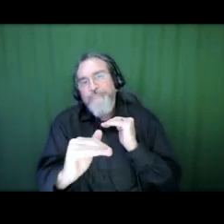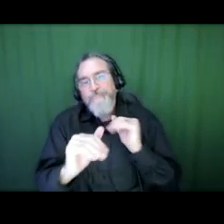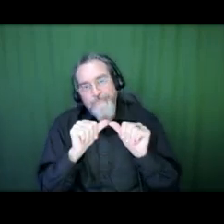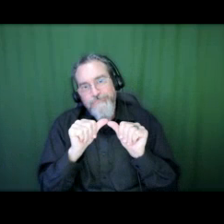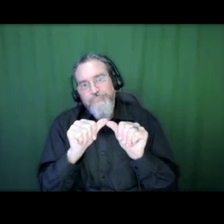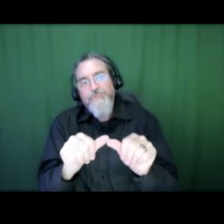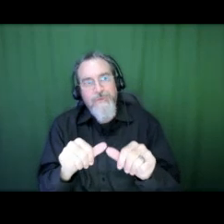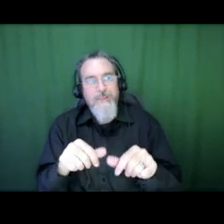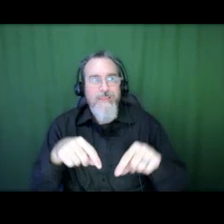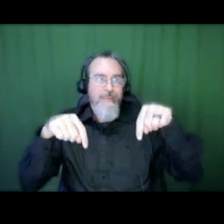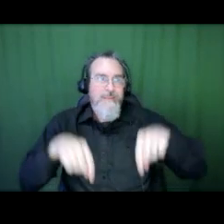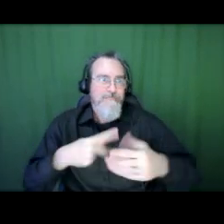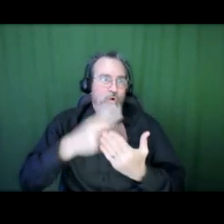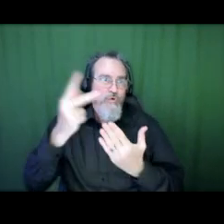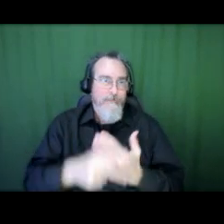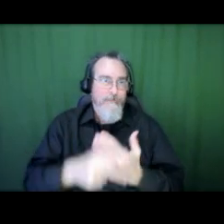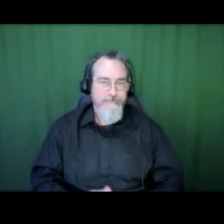please.